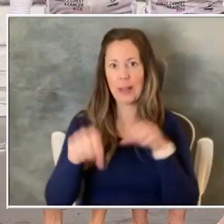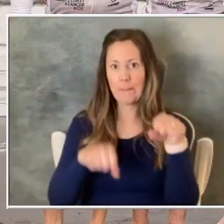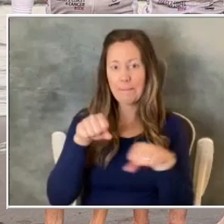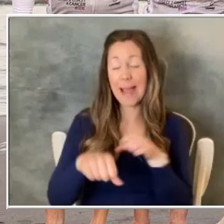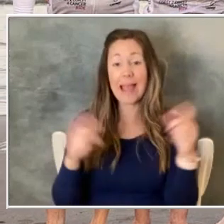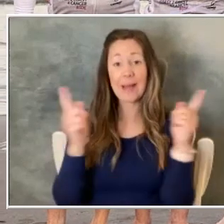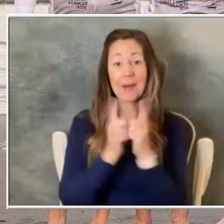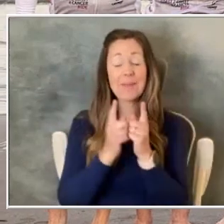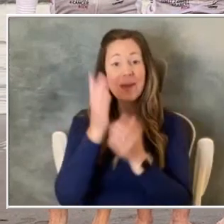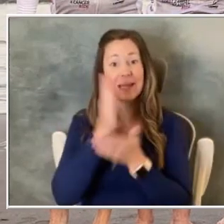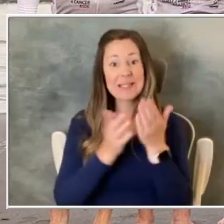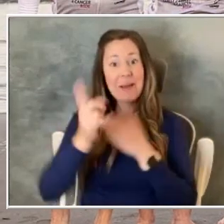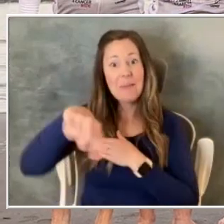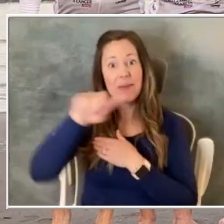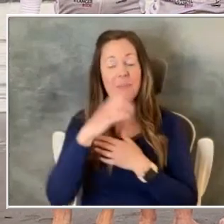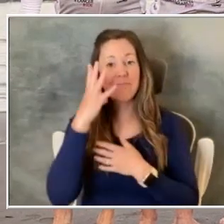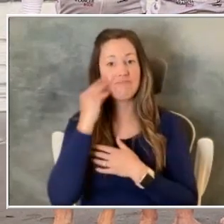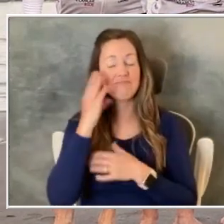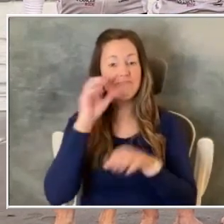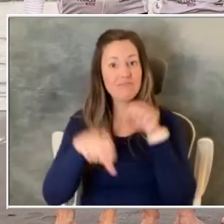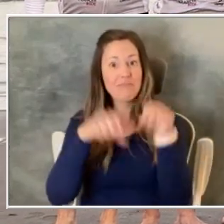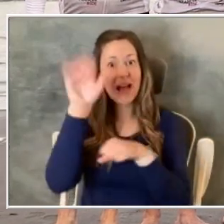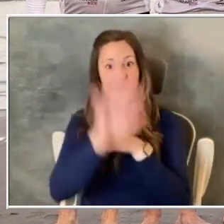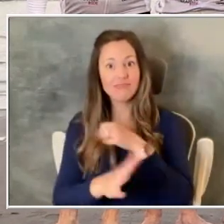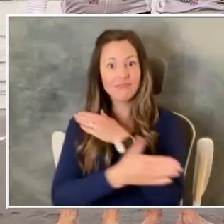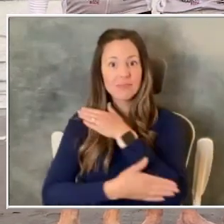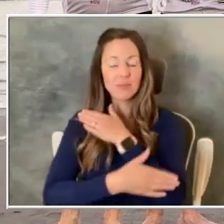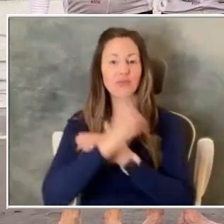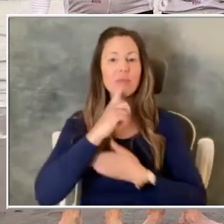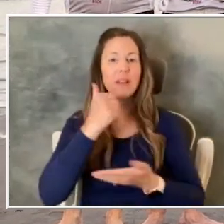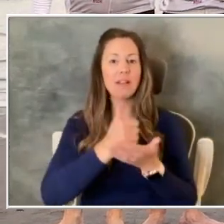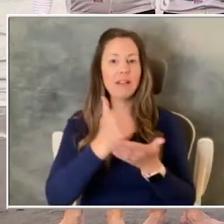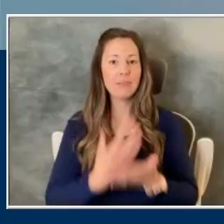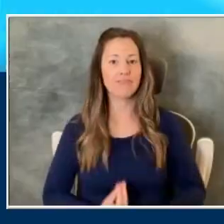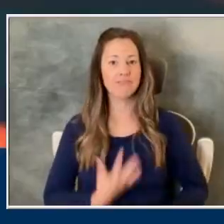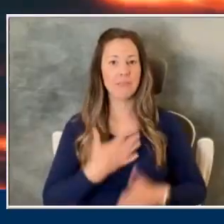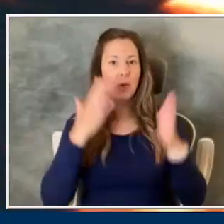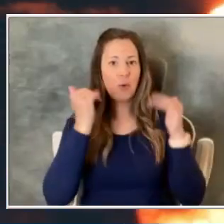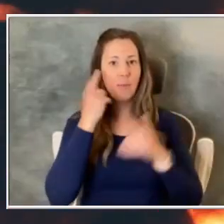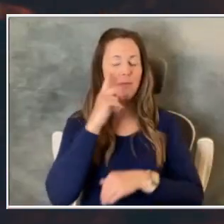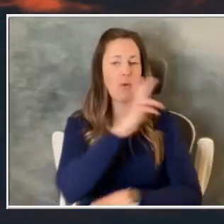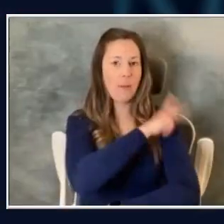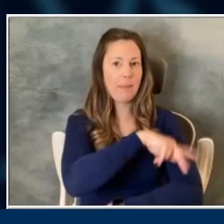cycling across the country to build hope for cancer patients and their families.